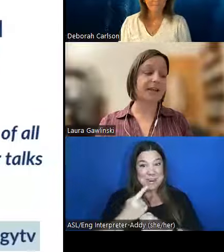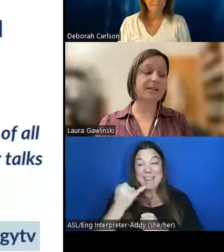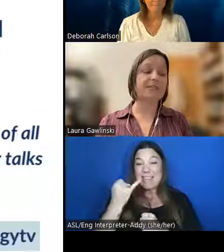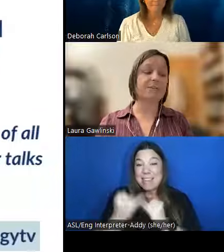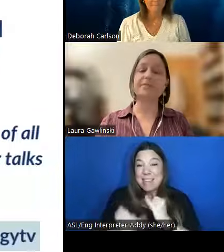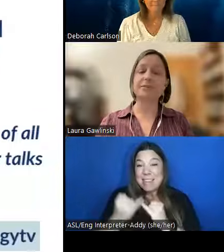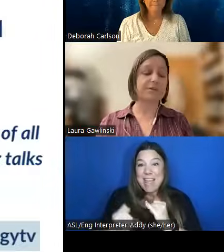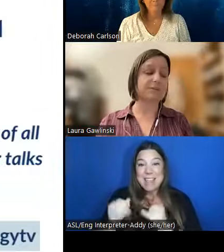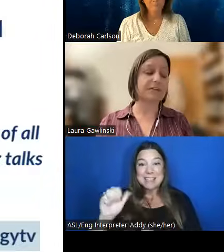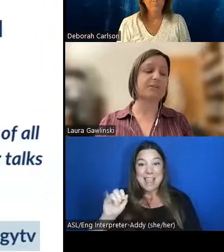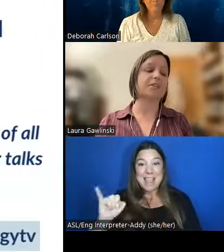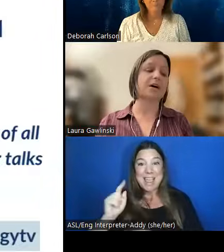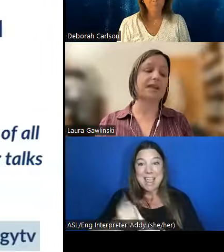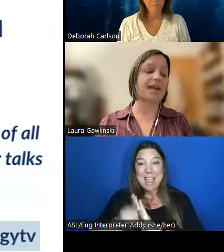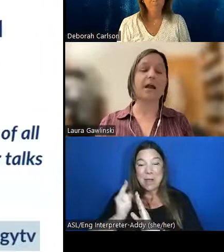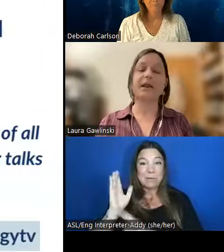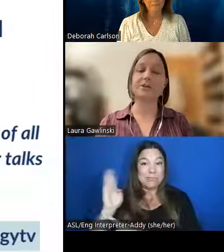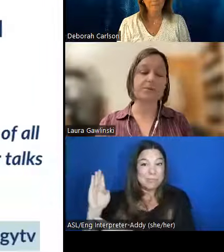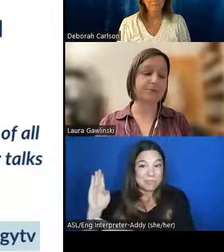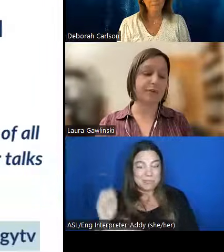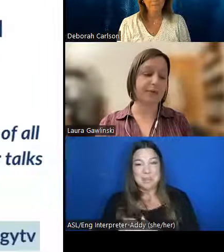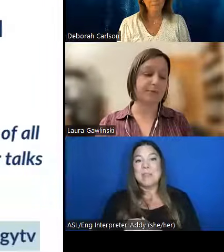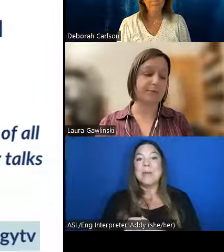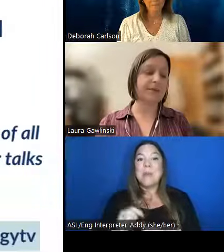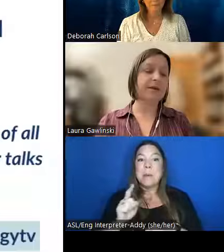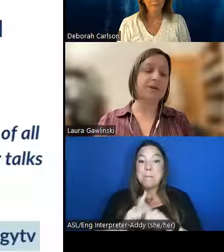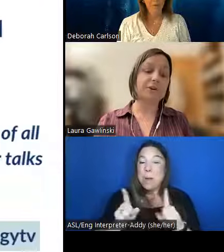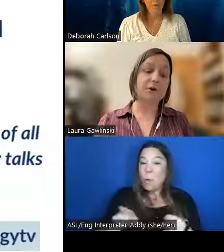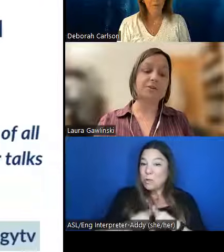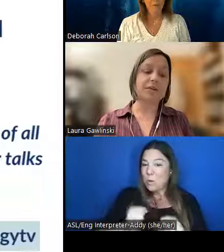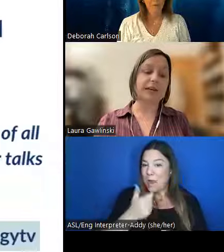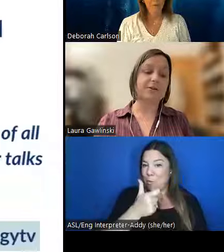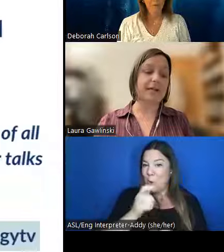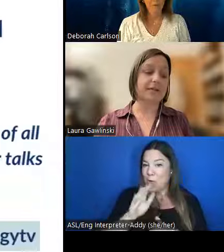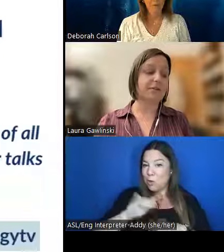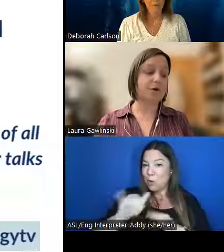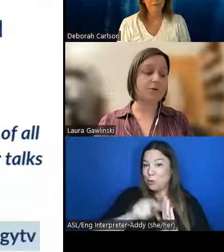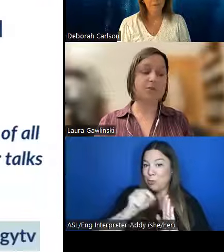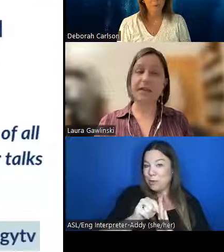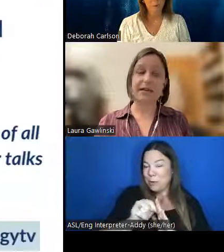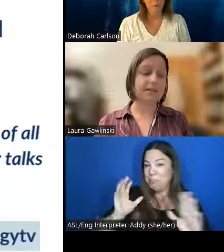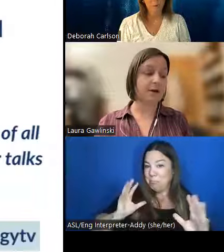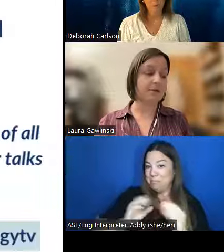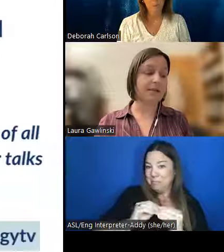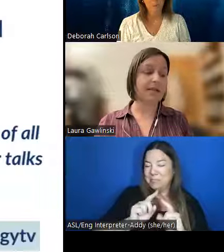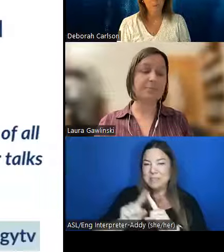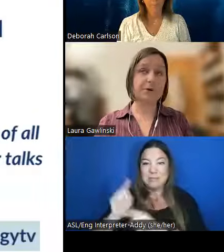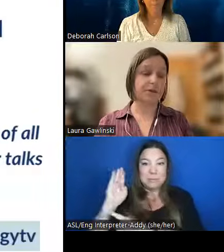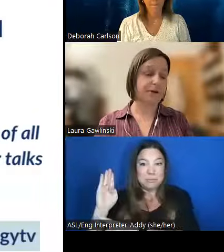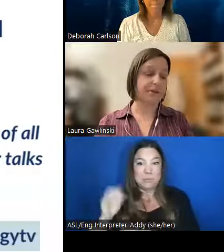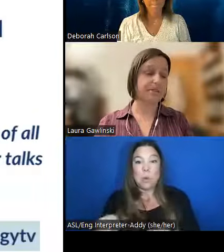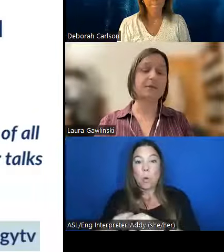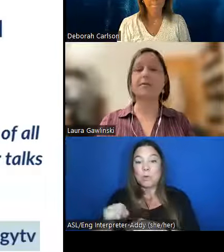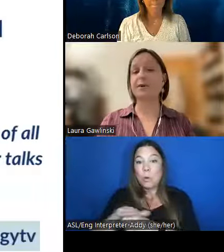catch any of the previous presentations on the AIA YouTube channel. You can also check out any of the local societies' upcoming